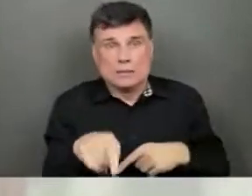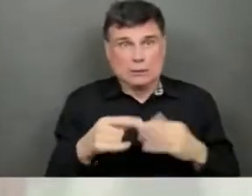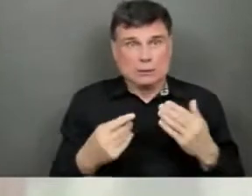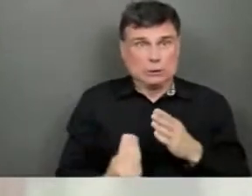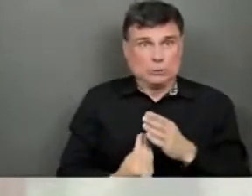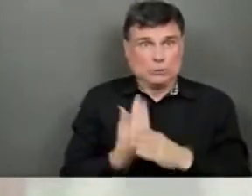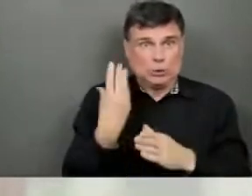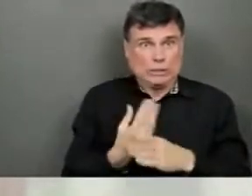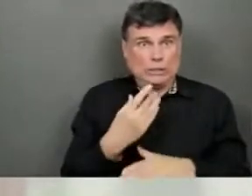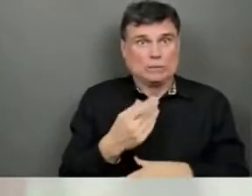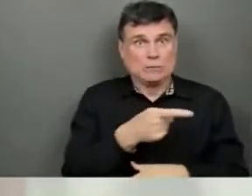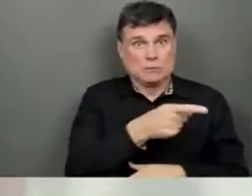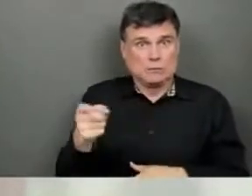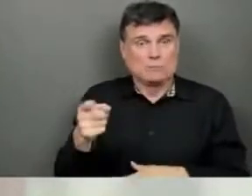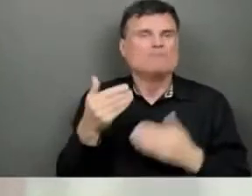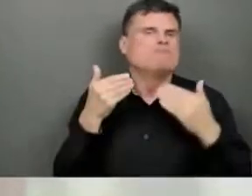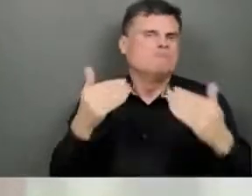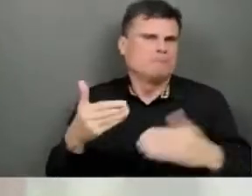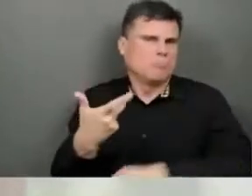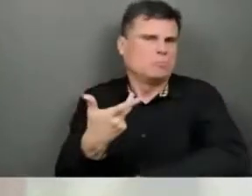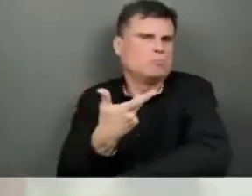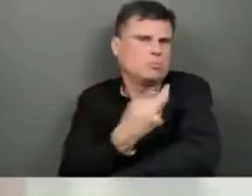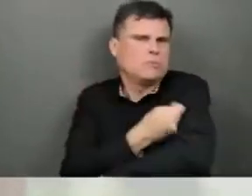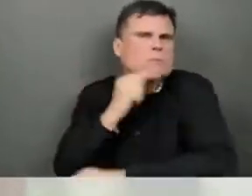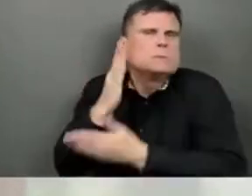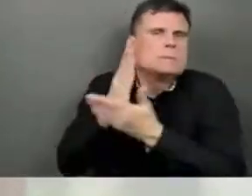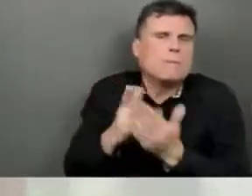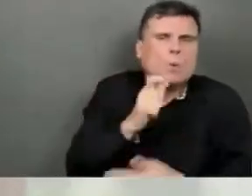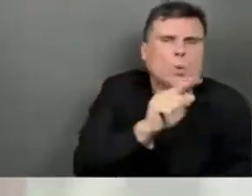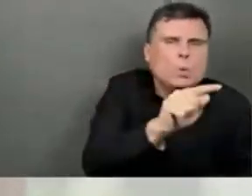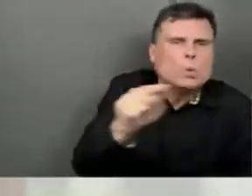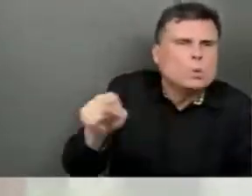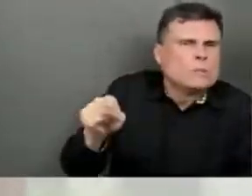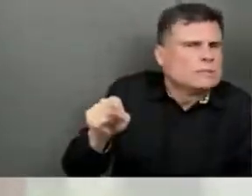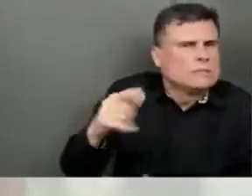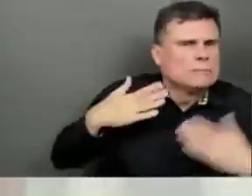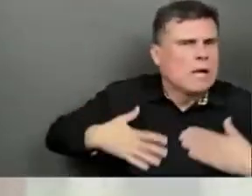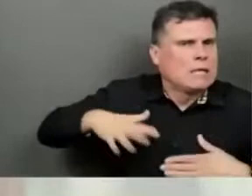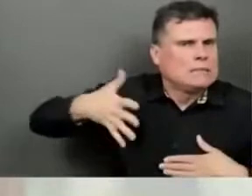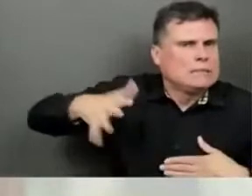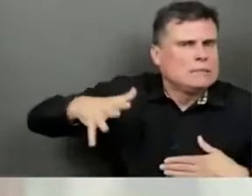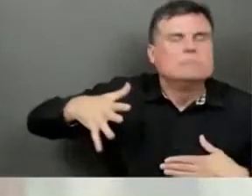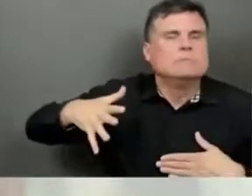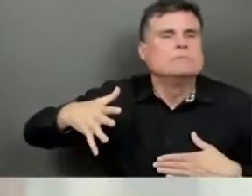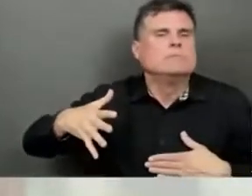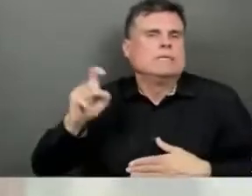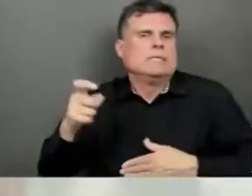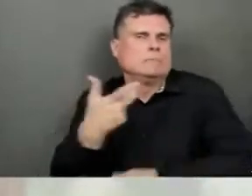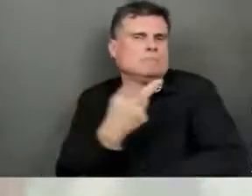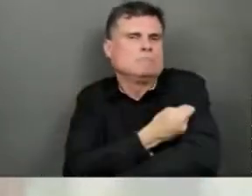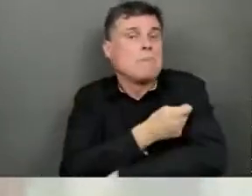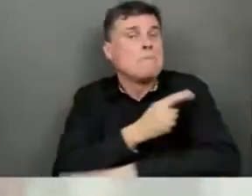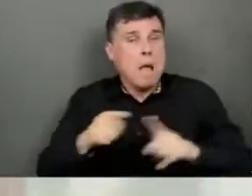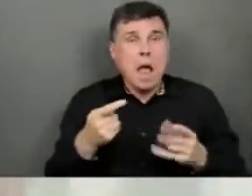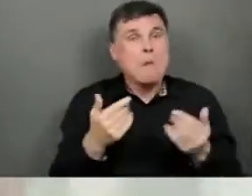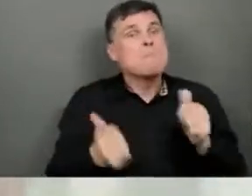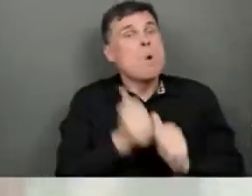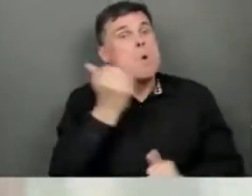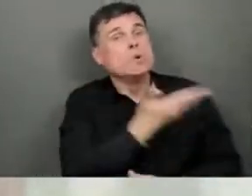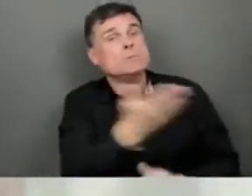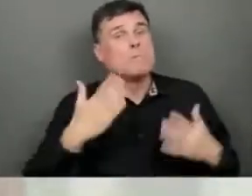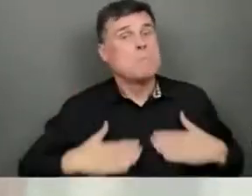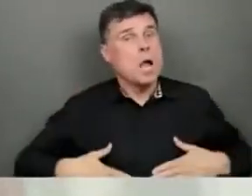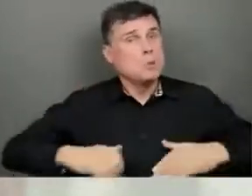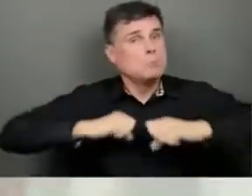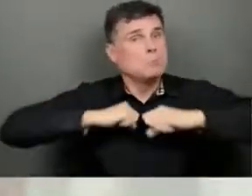are likely to benefit from it. Most of us are actually doing pretty okay right now as we're getting the data. And the challenge